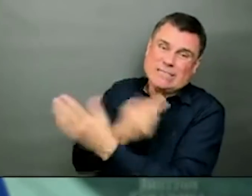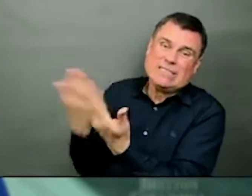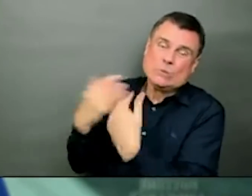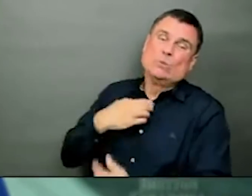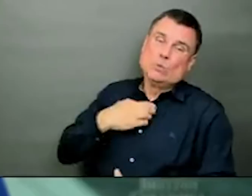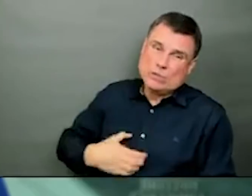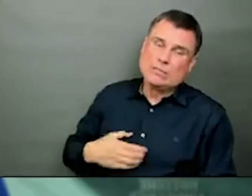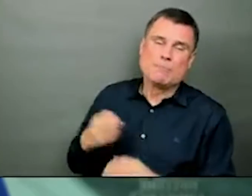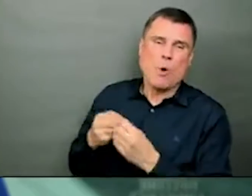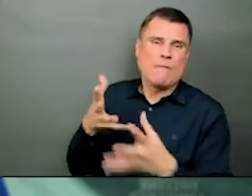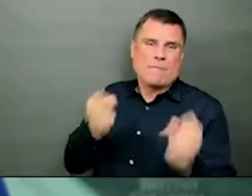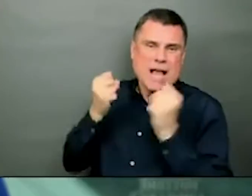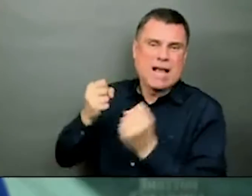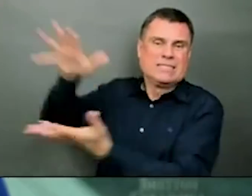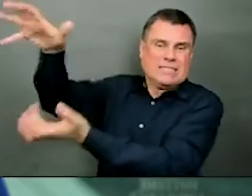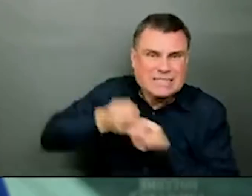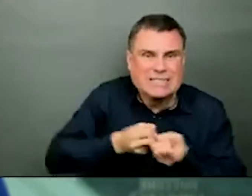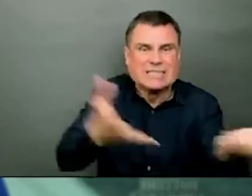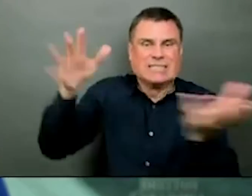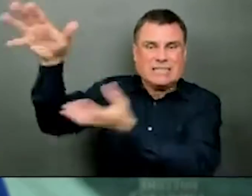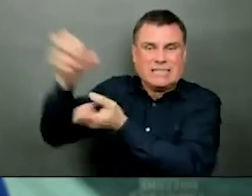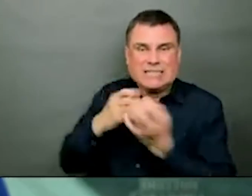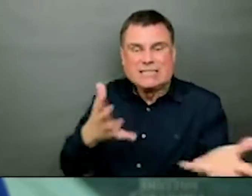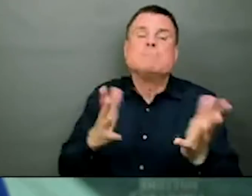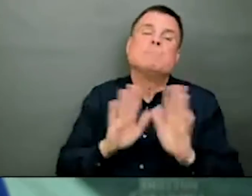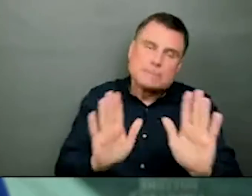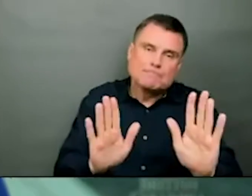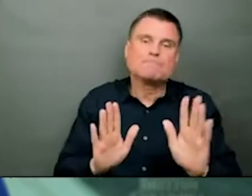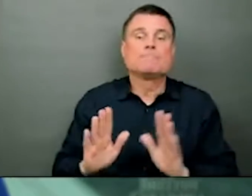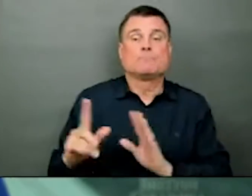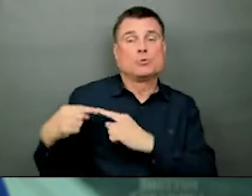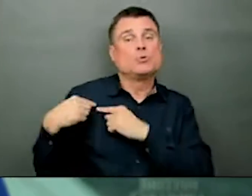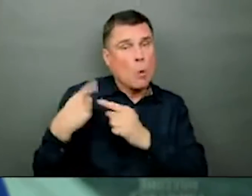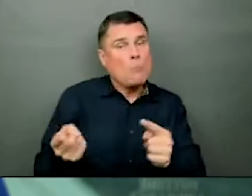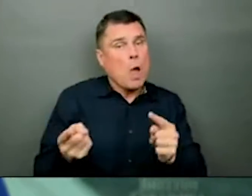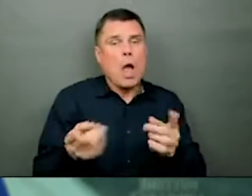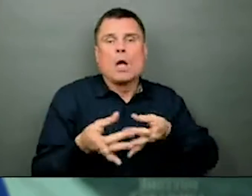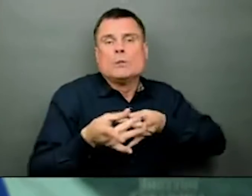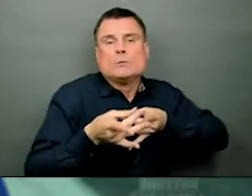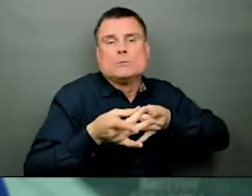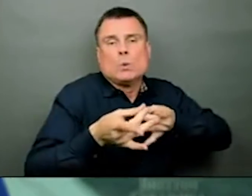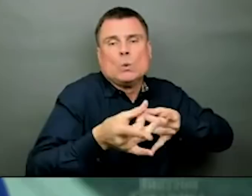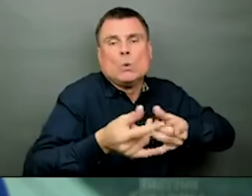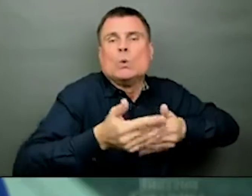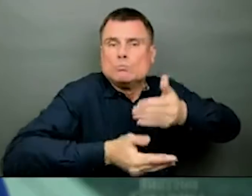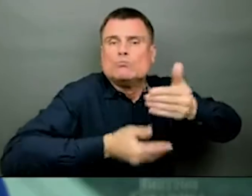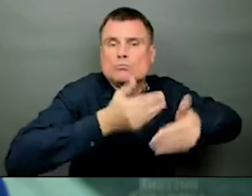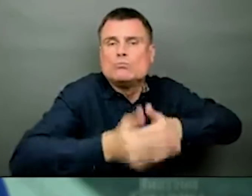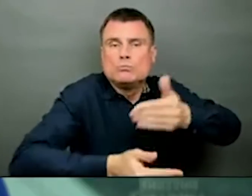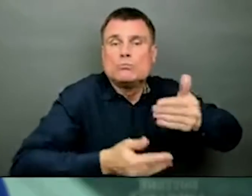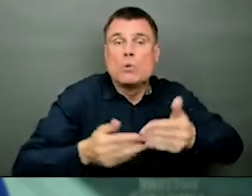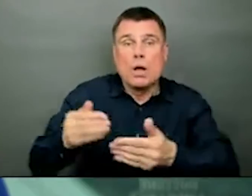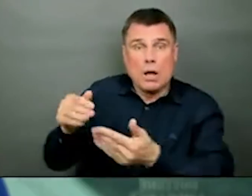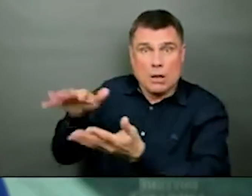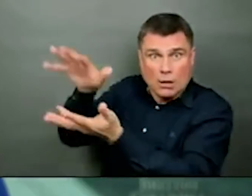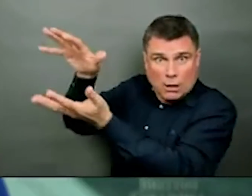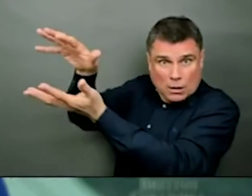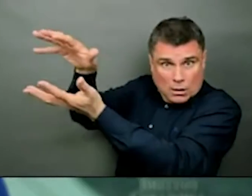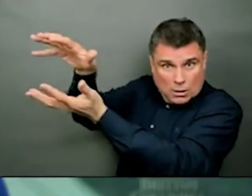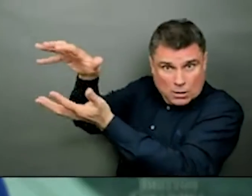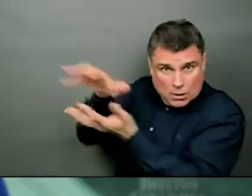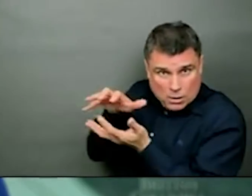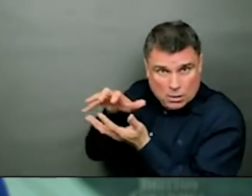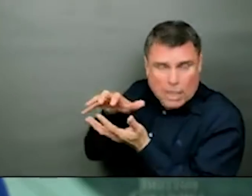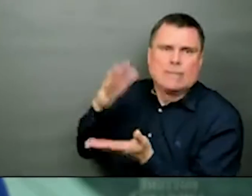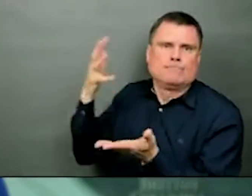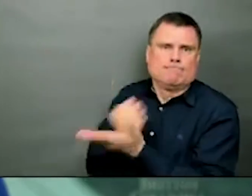But I wanted to just acknowledge that so far the campaign has been delivered on the ground in a way that should inspire confidence in everybody, and